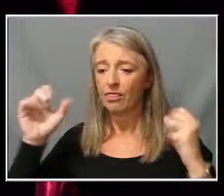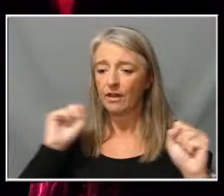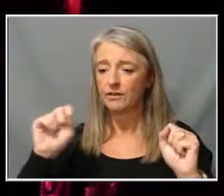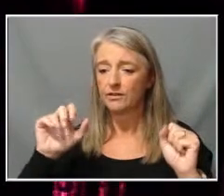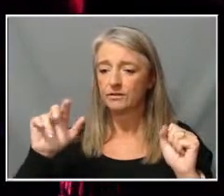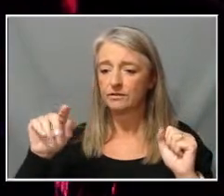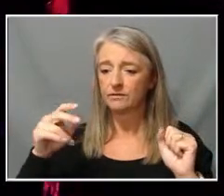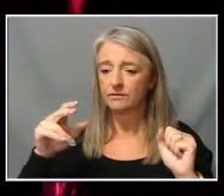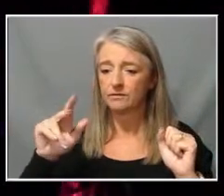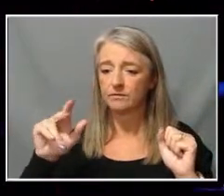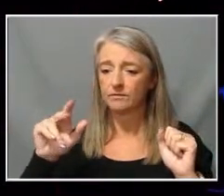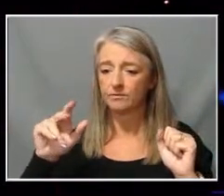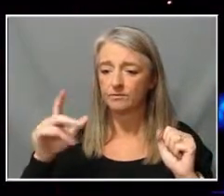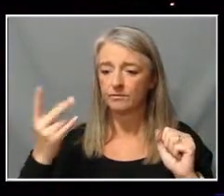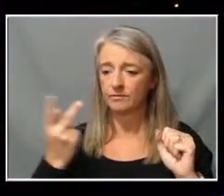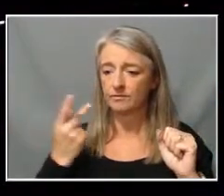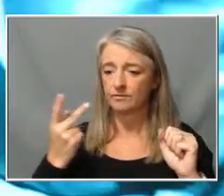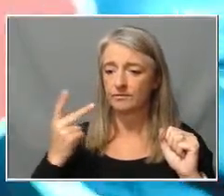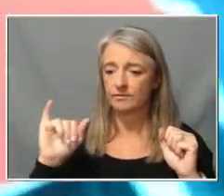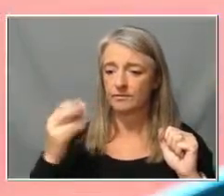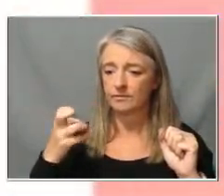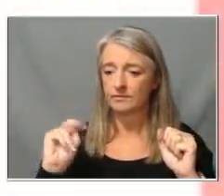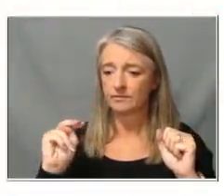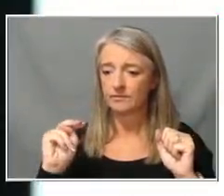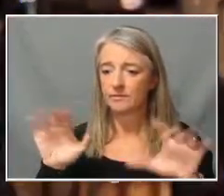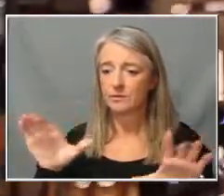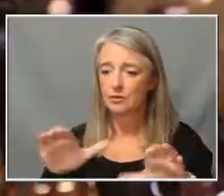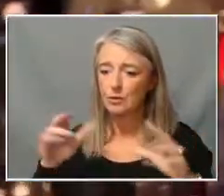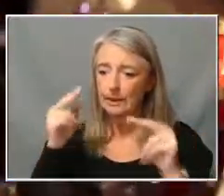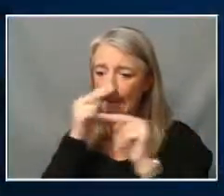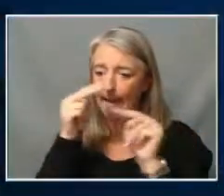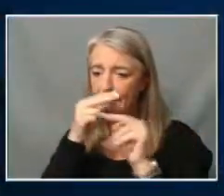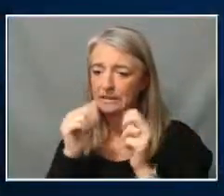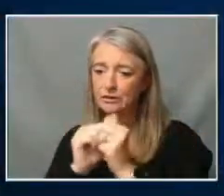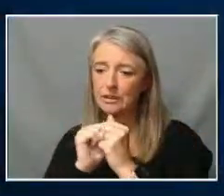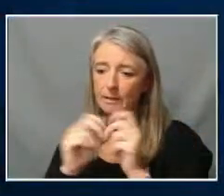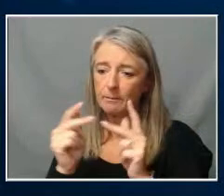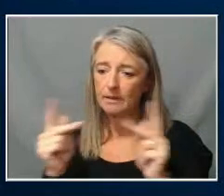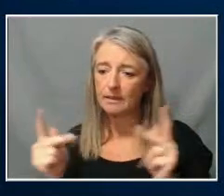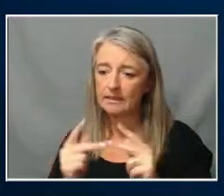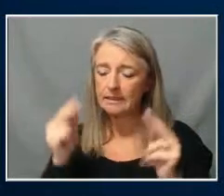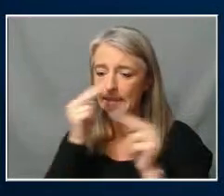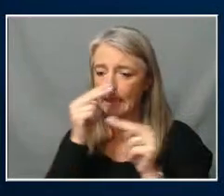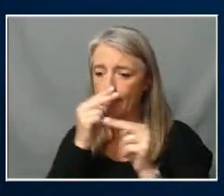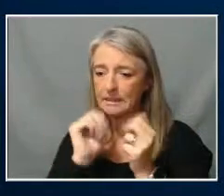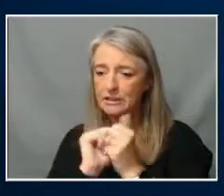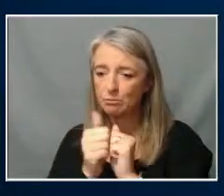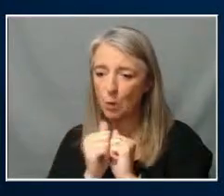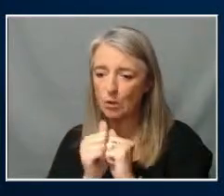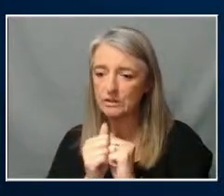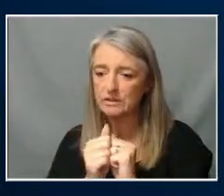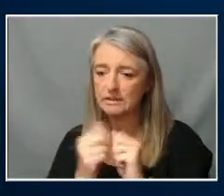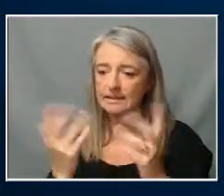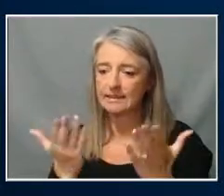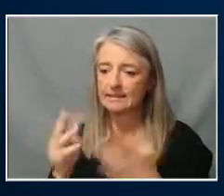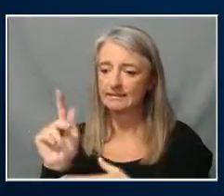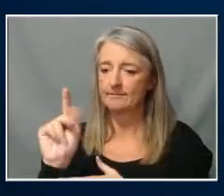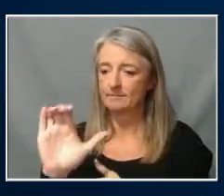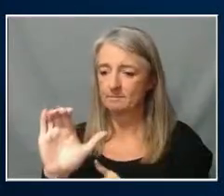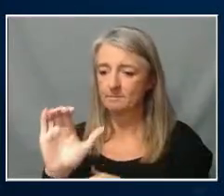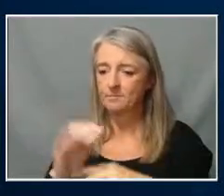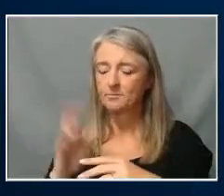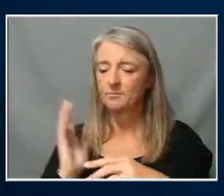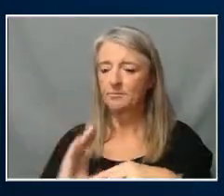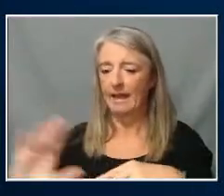known each other since we were teenagers, doing improv comedy together at a place called Comedy Sports here in Kansas City back in the